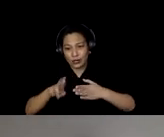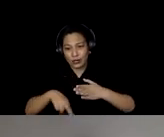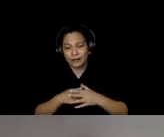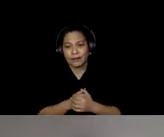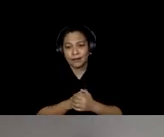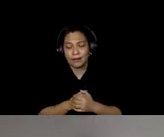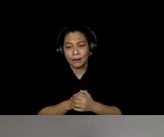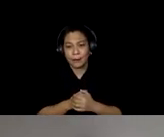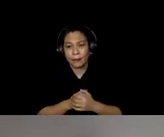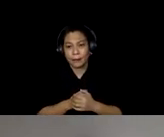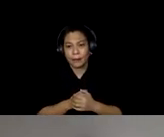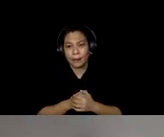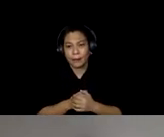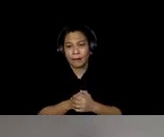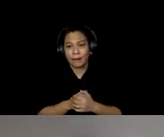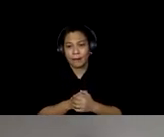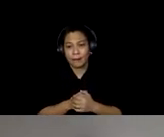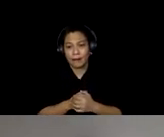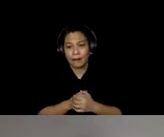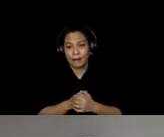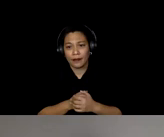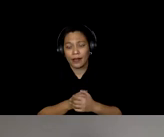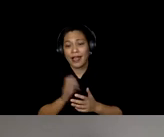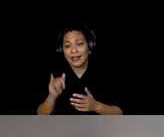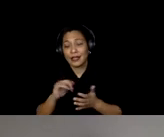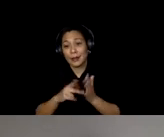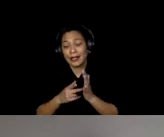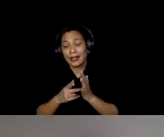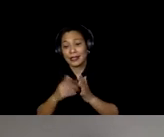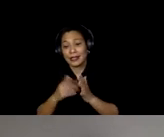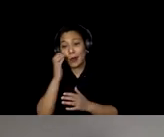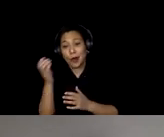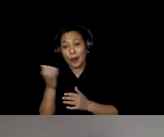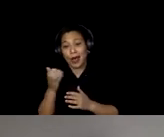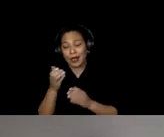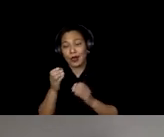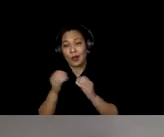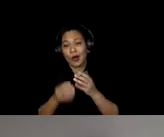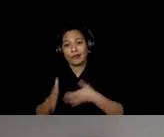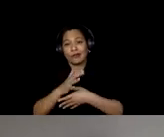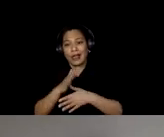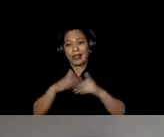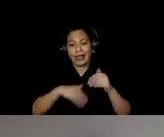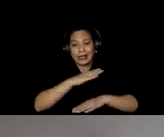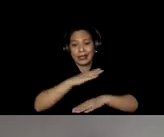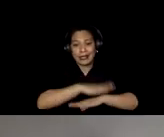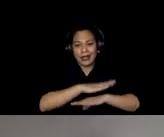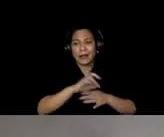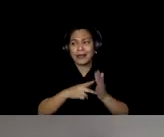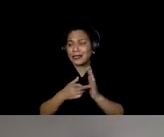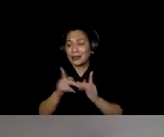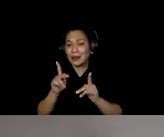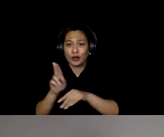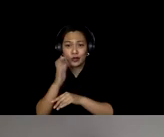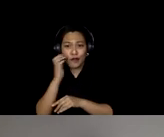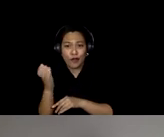So that actually matters more than the desktop version. And it's because more people are checking for things on their phone. So they just want to make sure that when they are